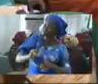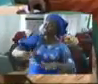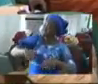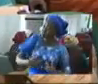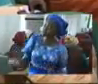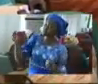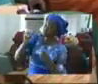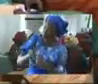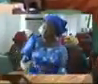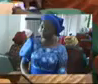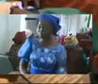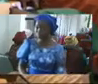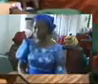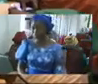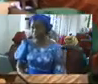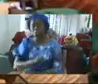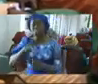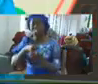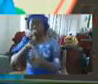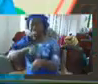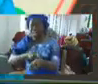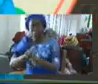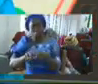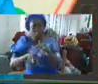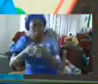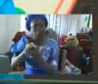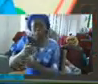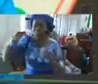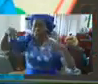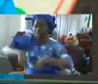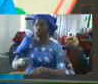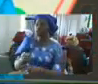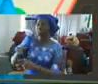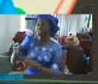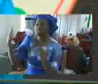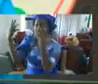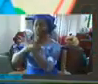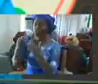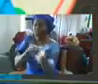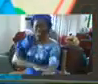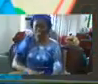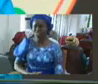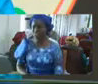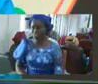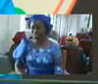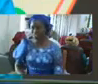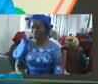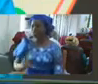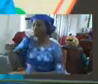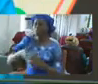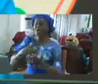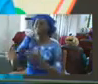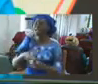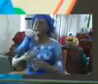when it is time to walk through the valley of the shadow of death. No matter how great you are, you will need